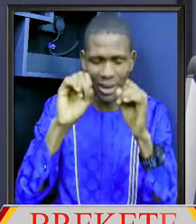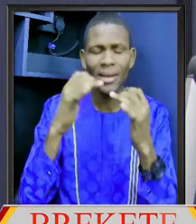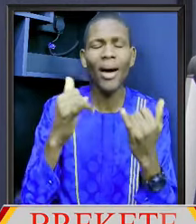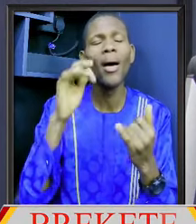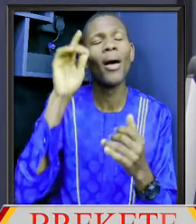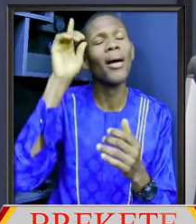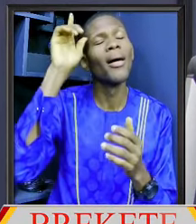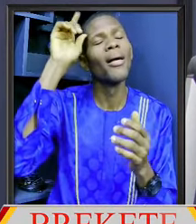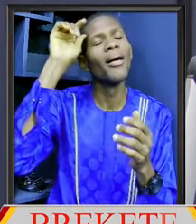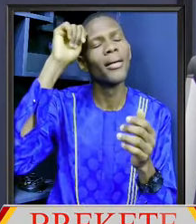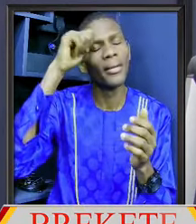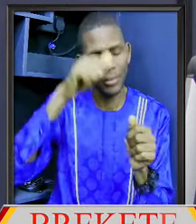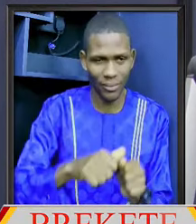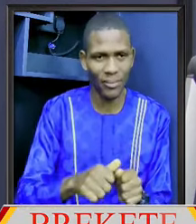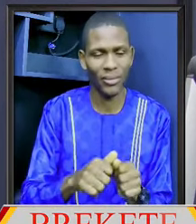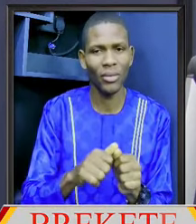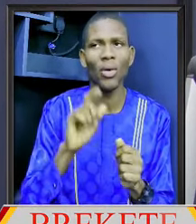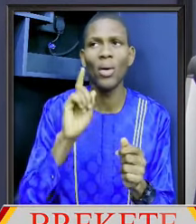One thing with me,